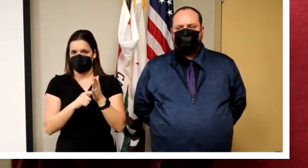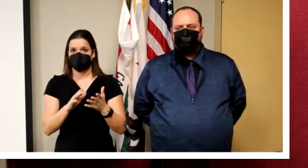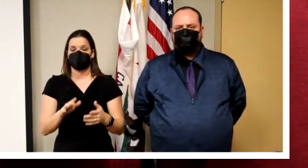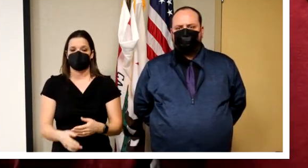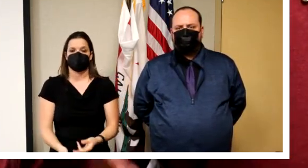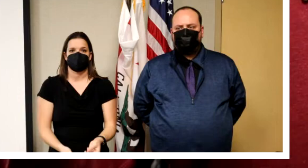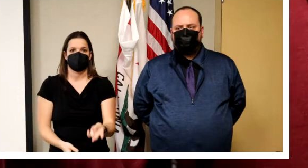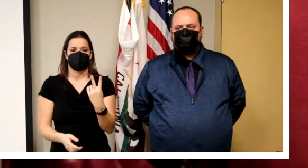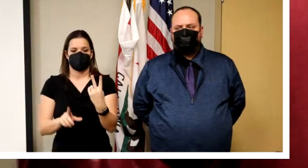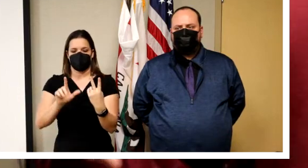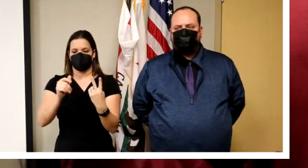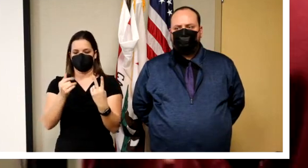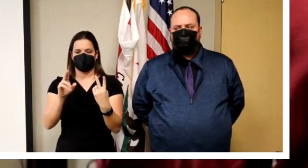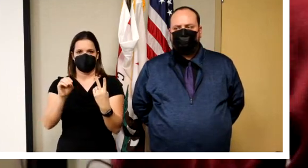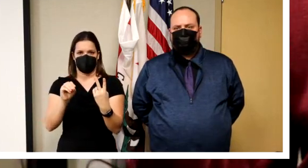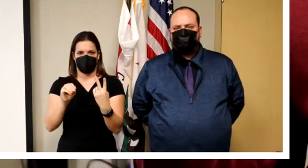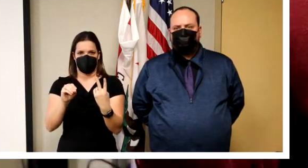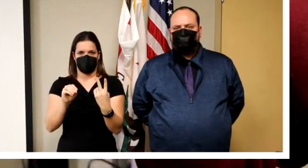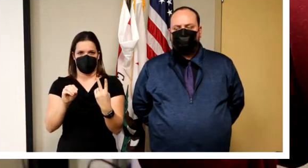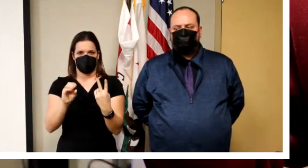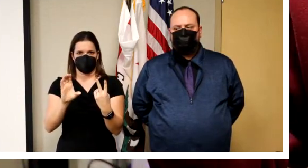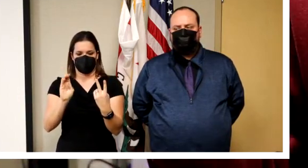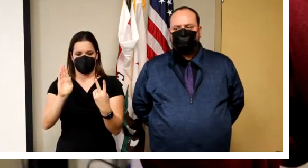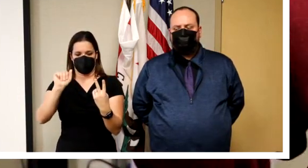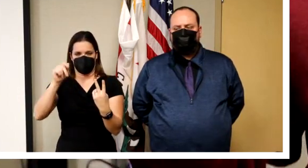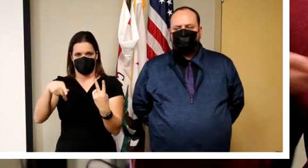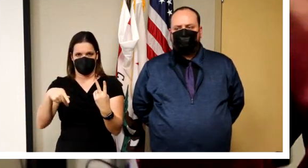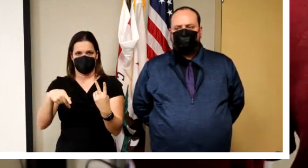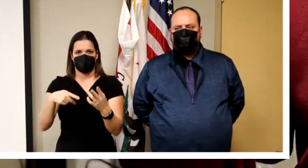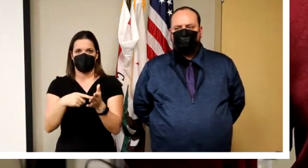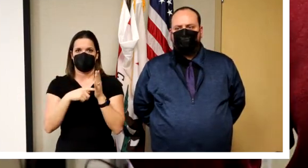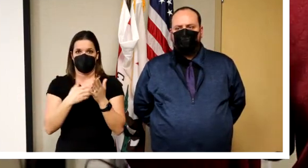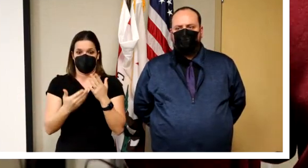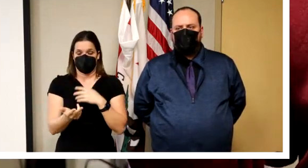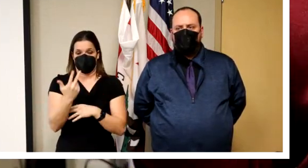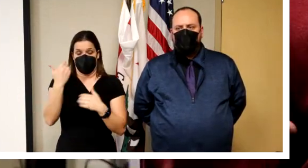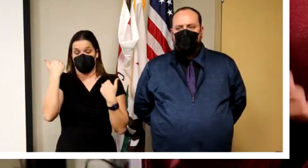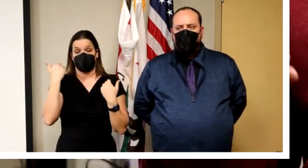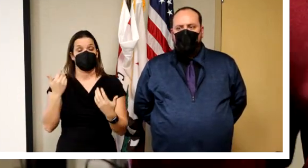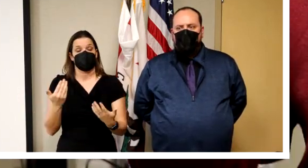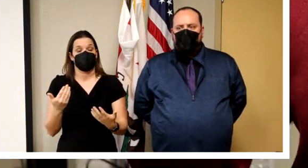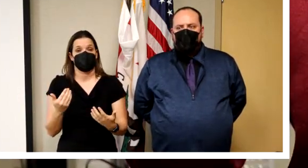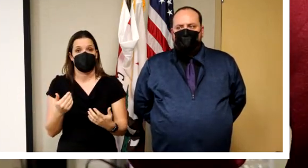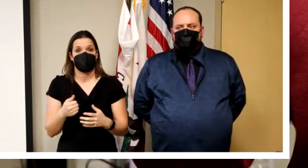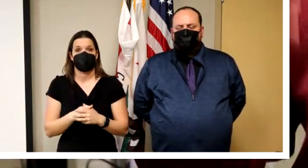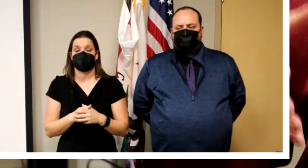So 2 Latino CVAP districts could very well be likely, or maybe it's 3. I don't really know.